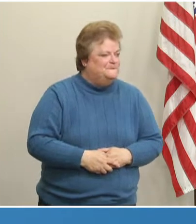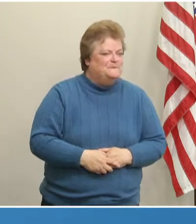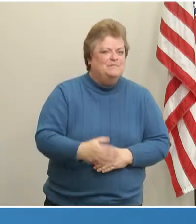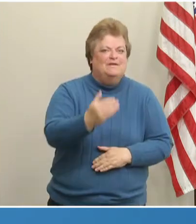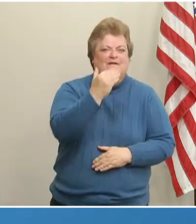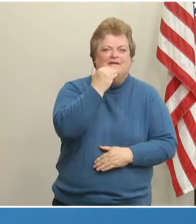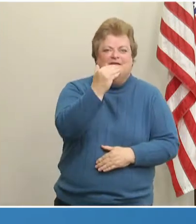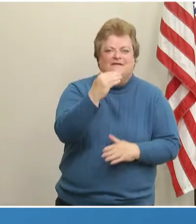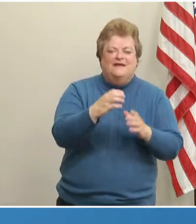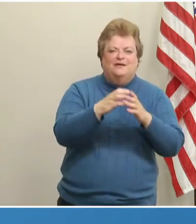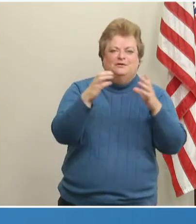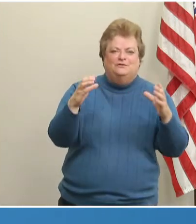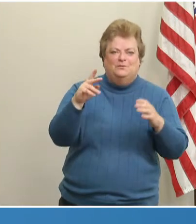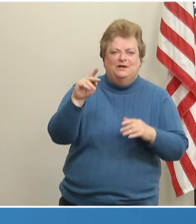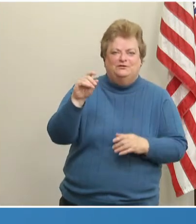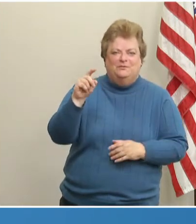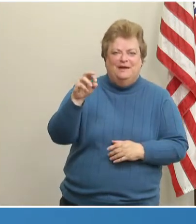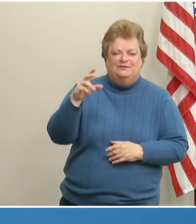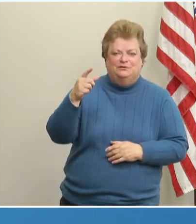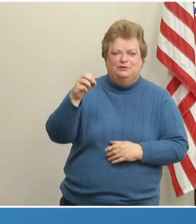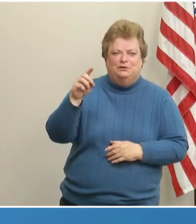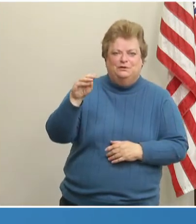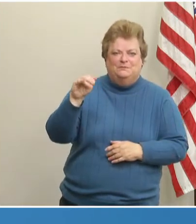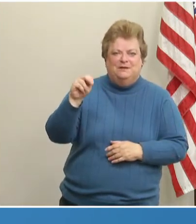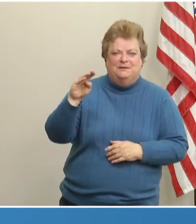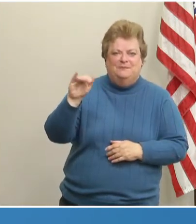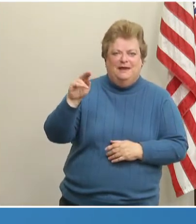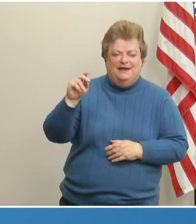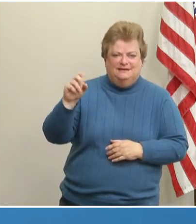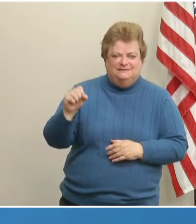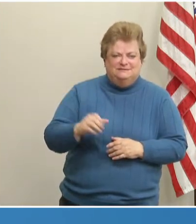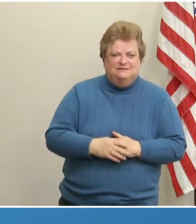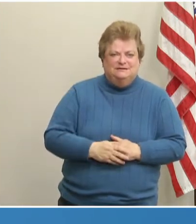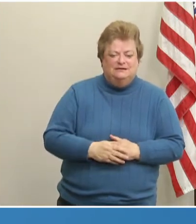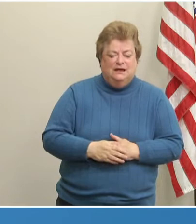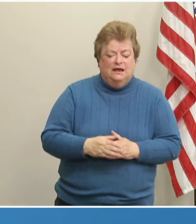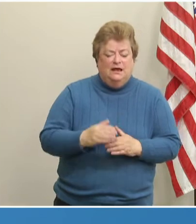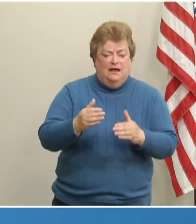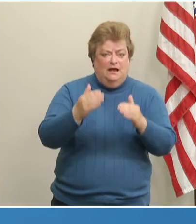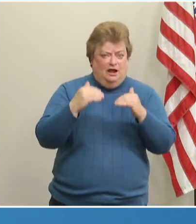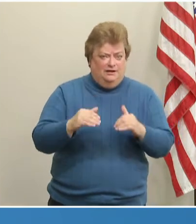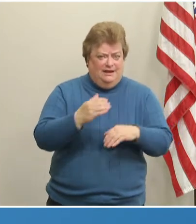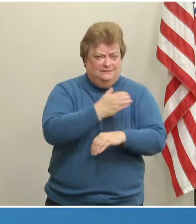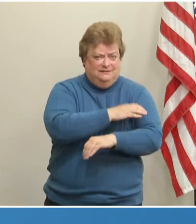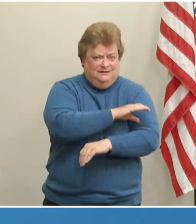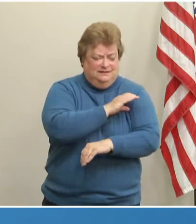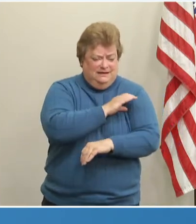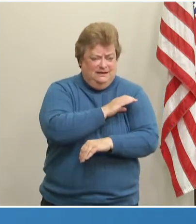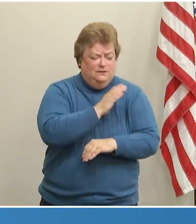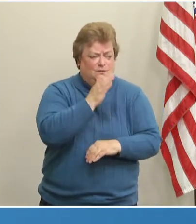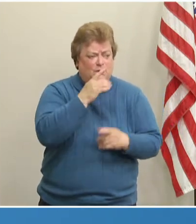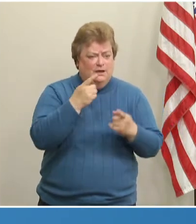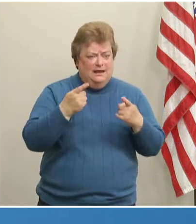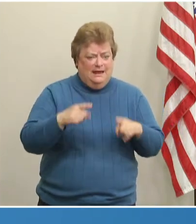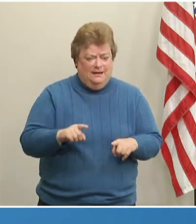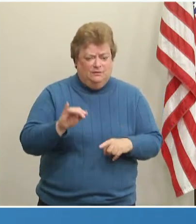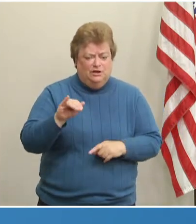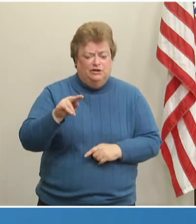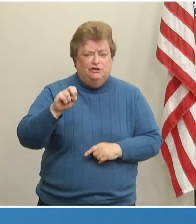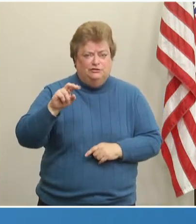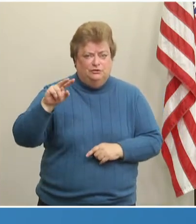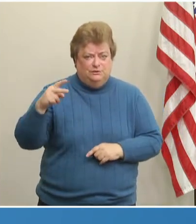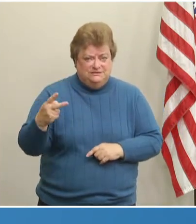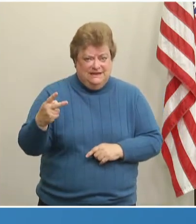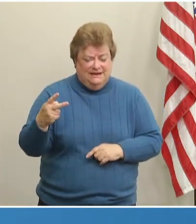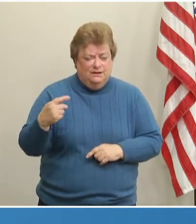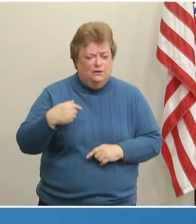Thank you so much, Pastor Goodman Banks. Our next vaccination clinic will be on June the 2nd,